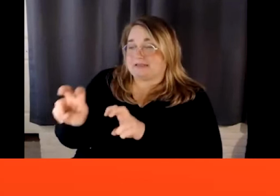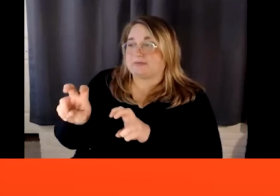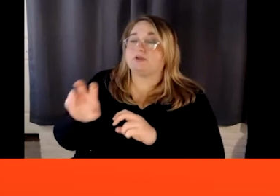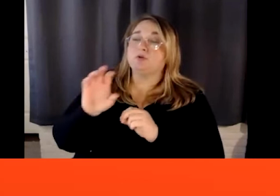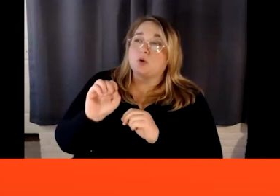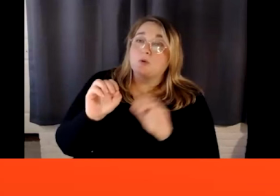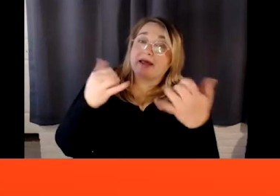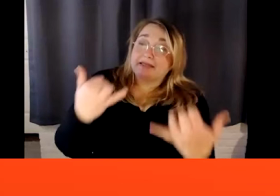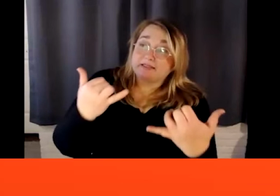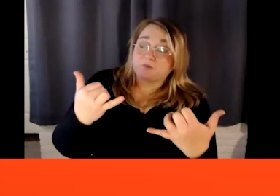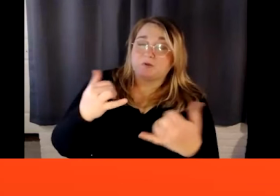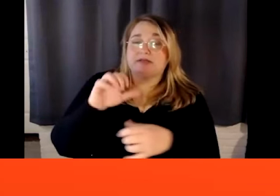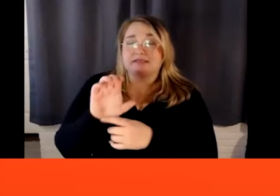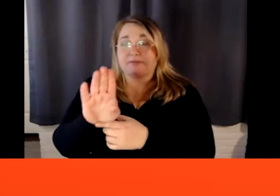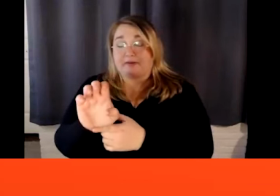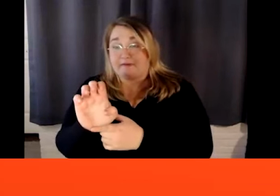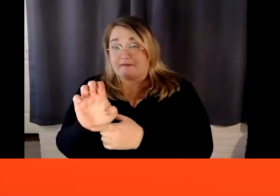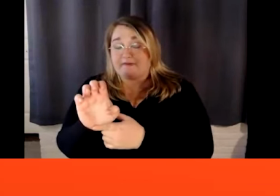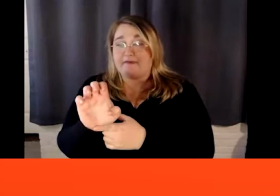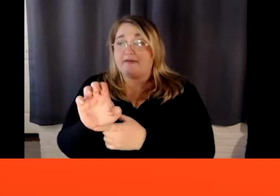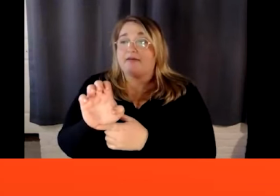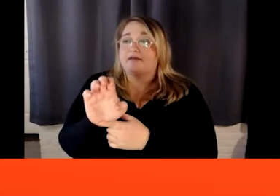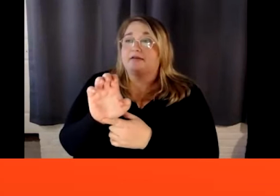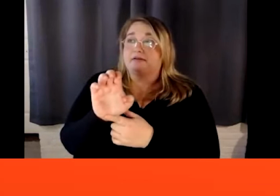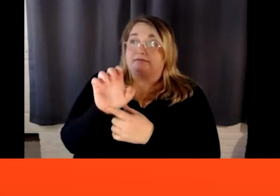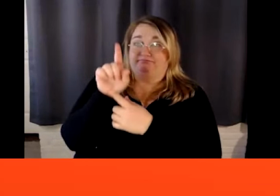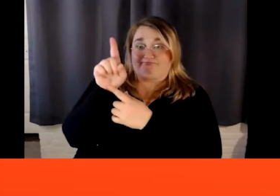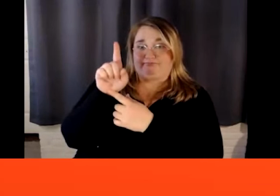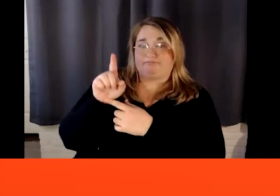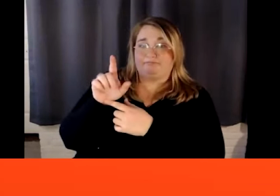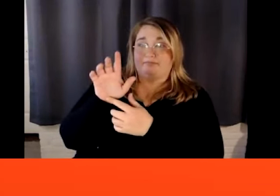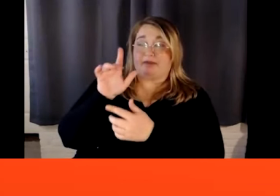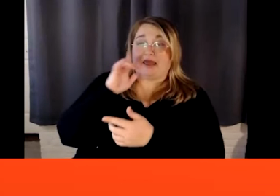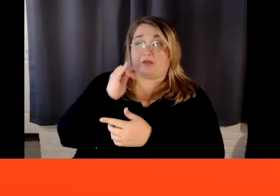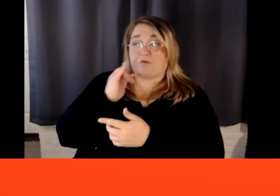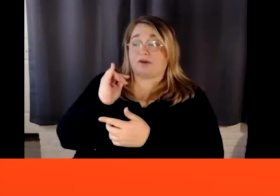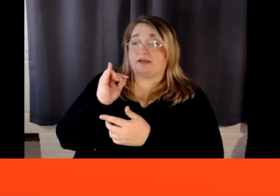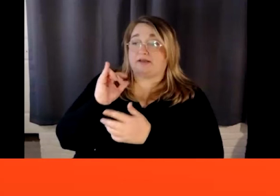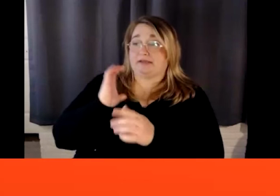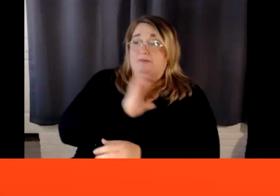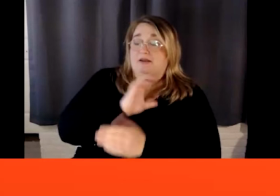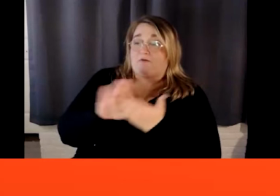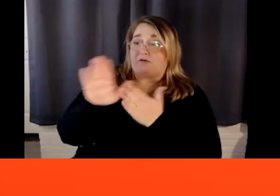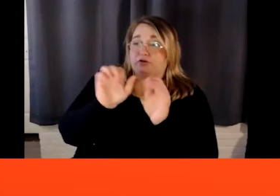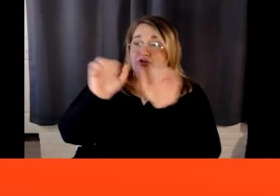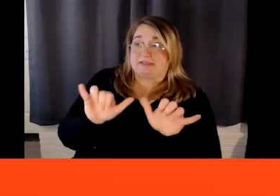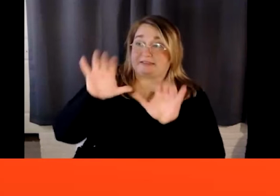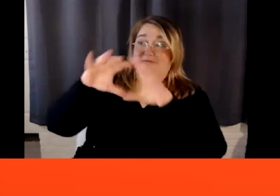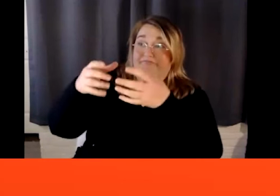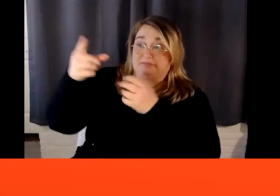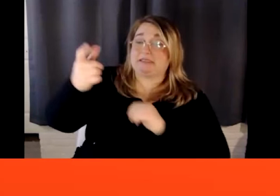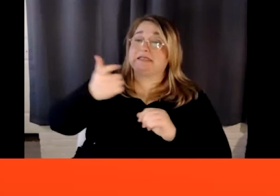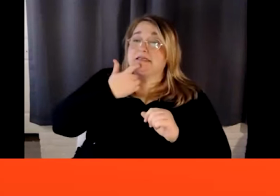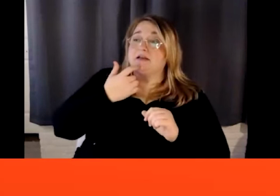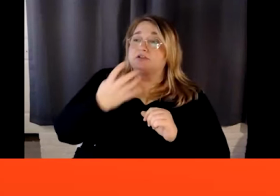CBE, as per the California Community College system, is being directed towards 4 credit programs.